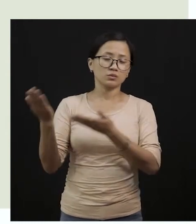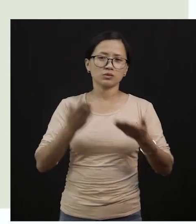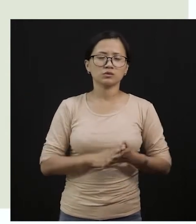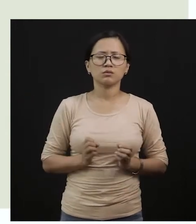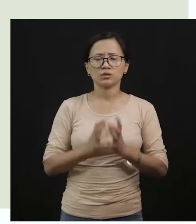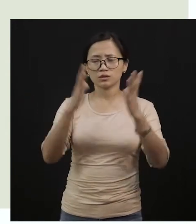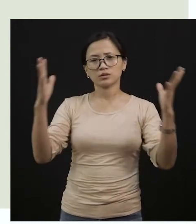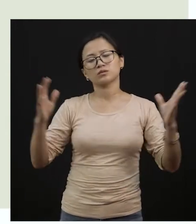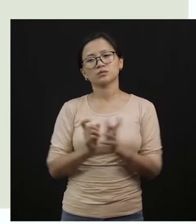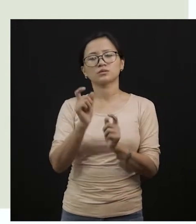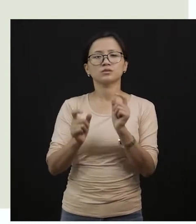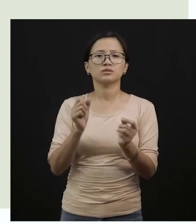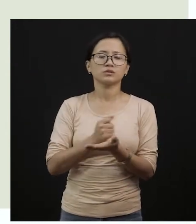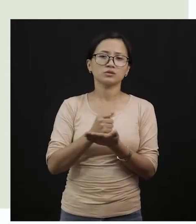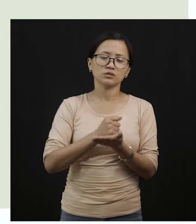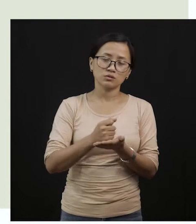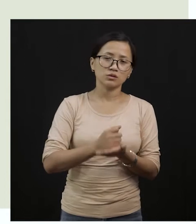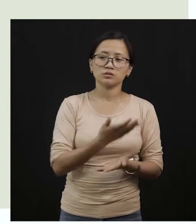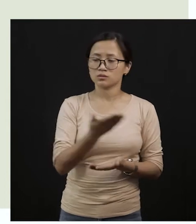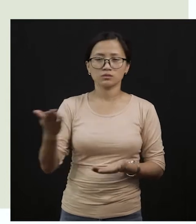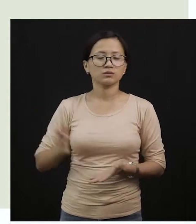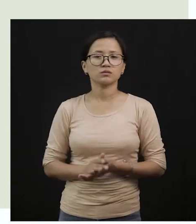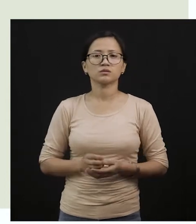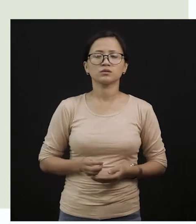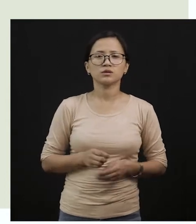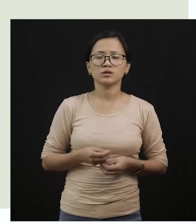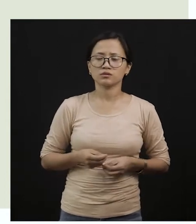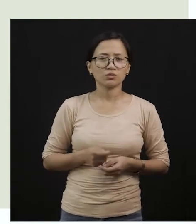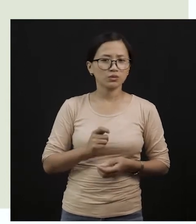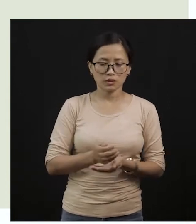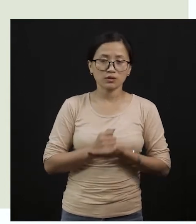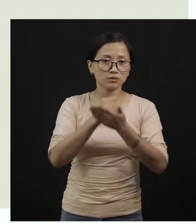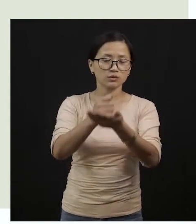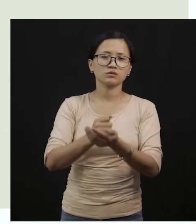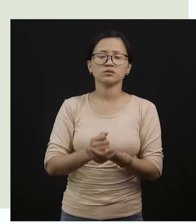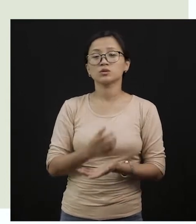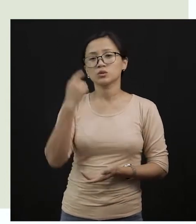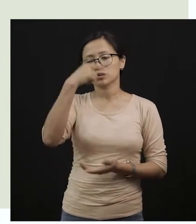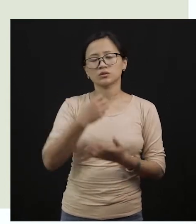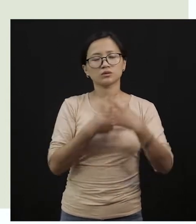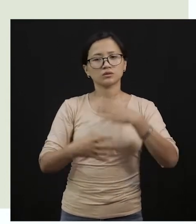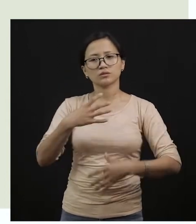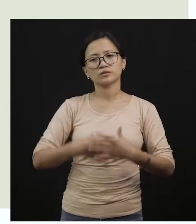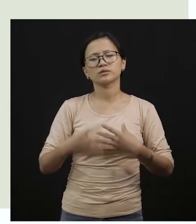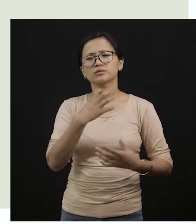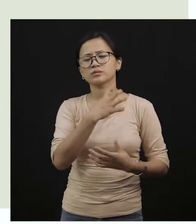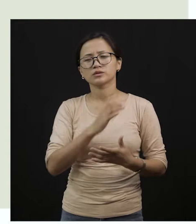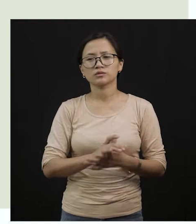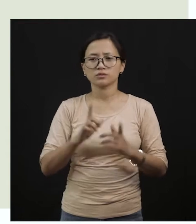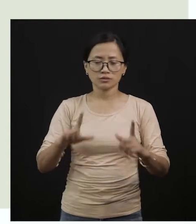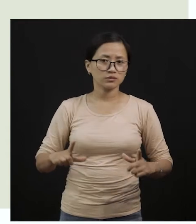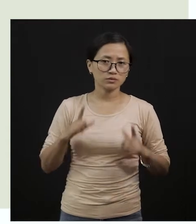her. She trained them and they were also like her, serving the people who are suffering in pain and in